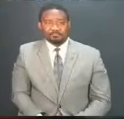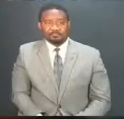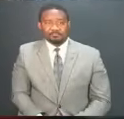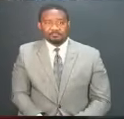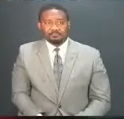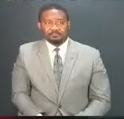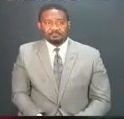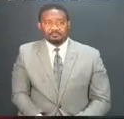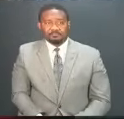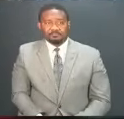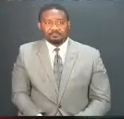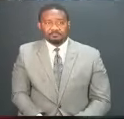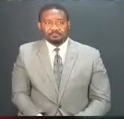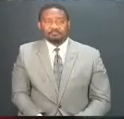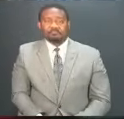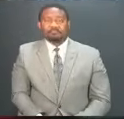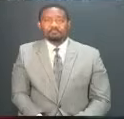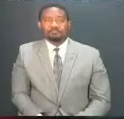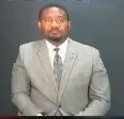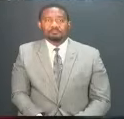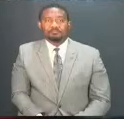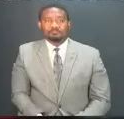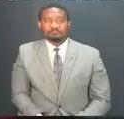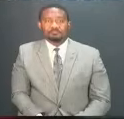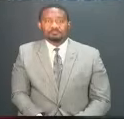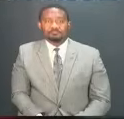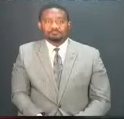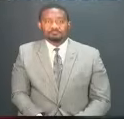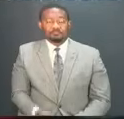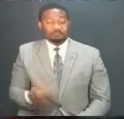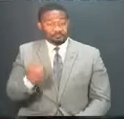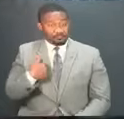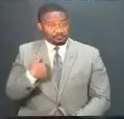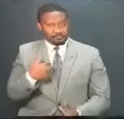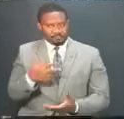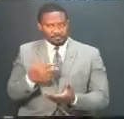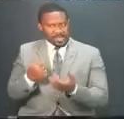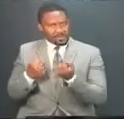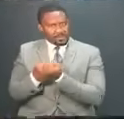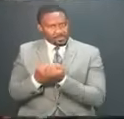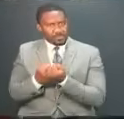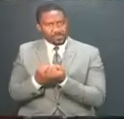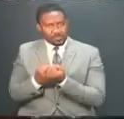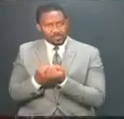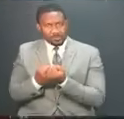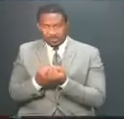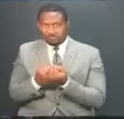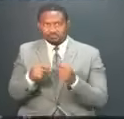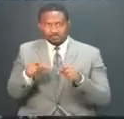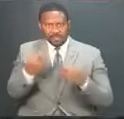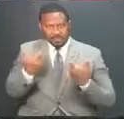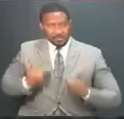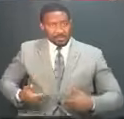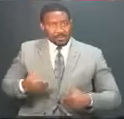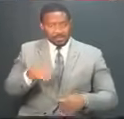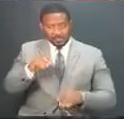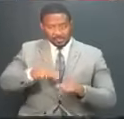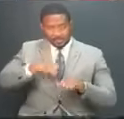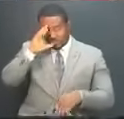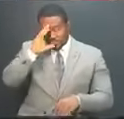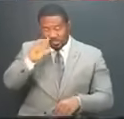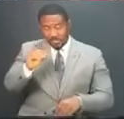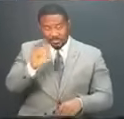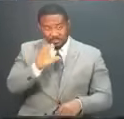Mr. Speaker, as the chair, I rise to second the motion as the chairman of the committee. In